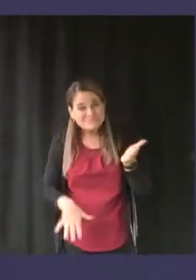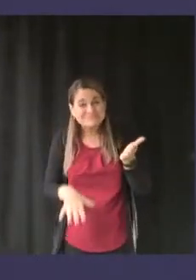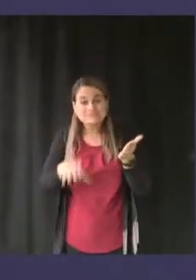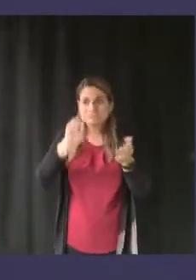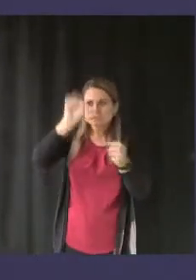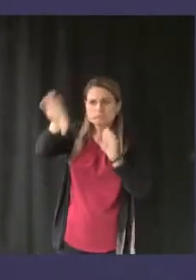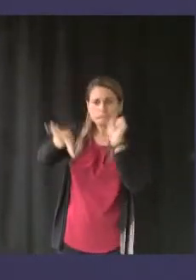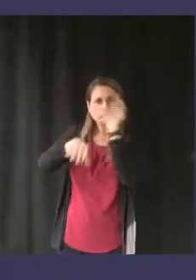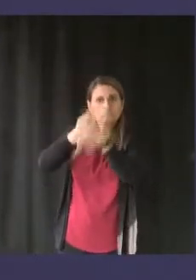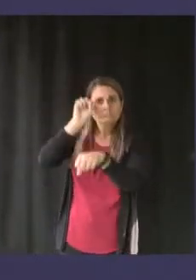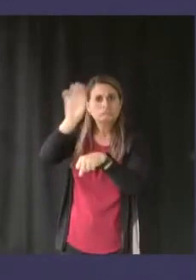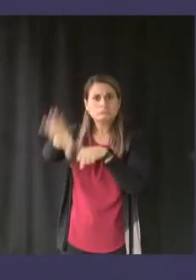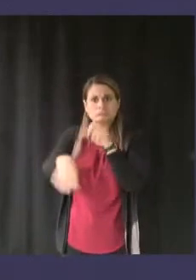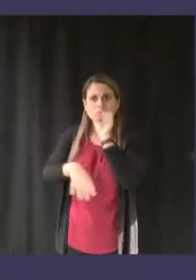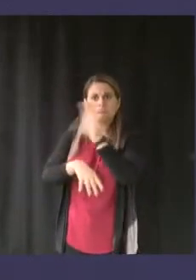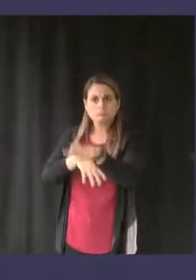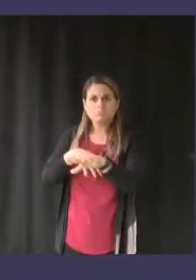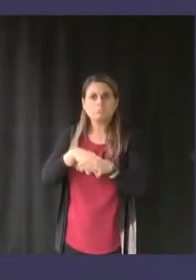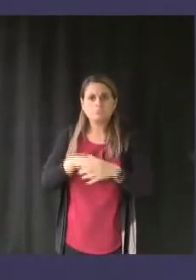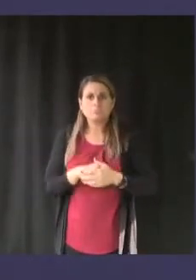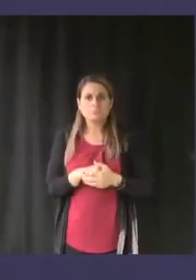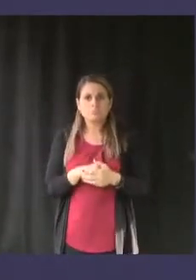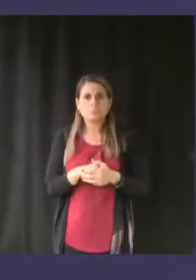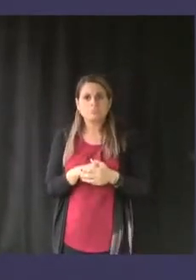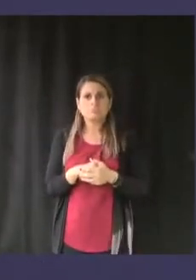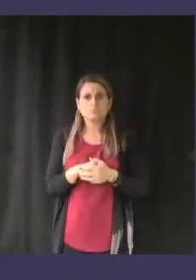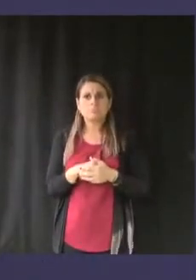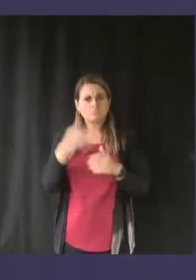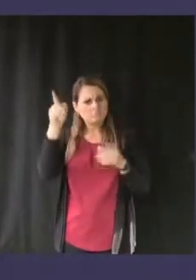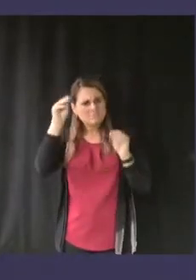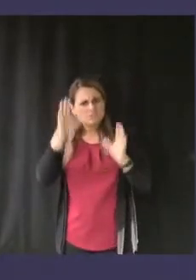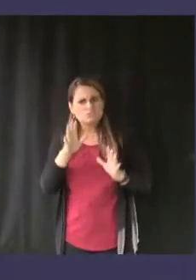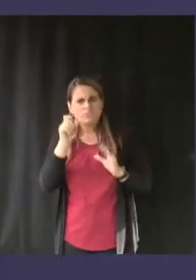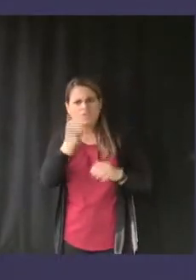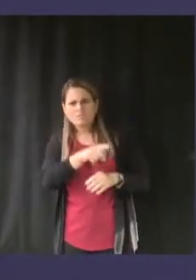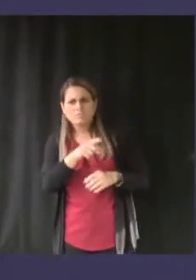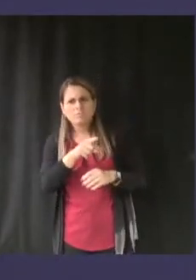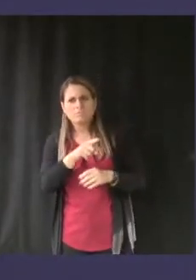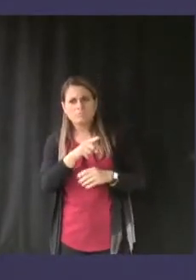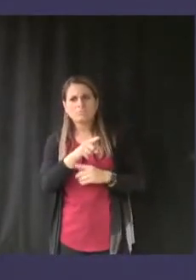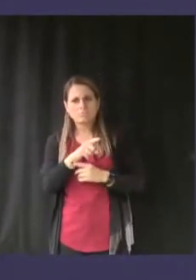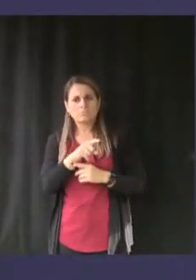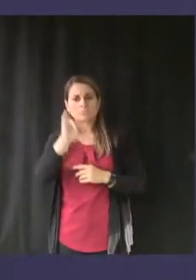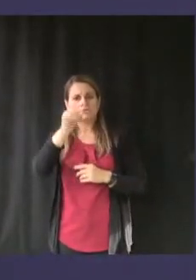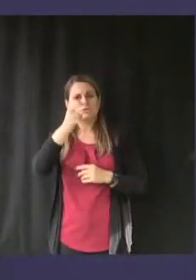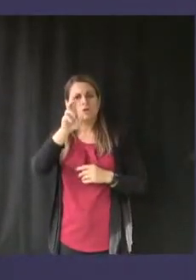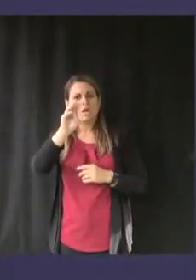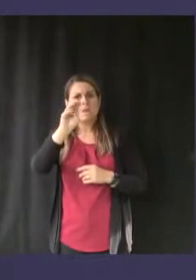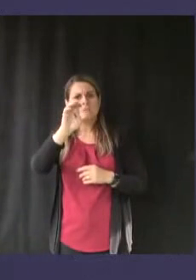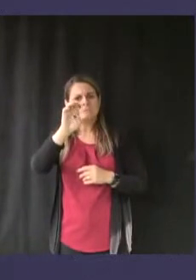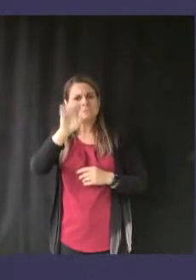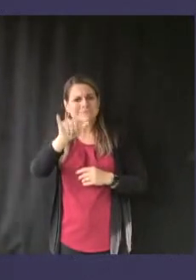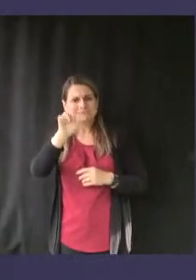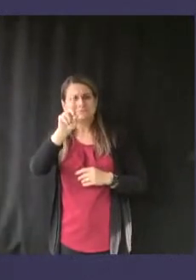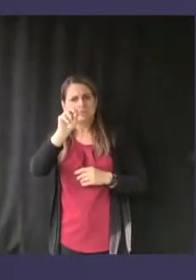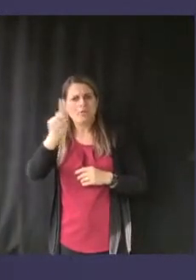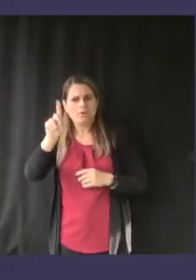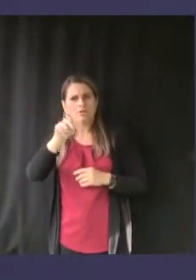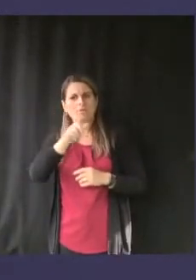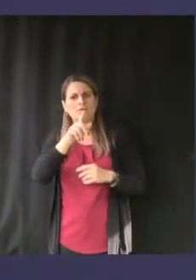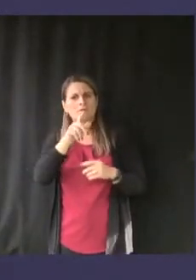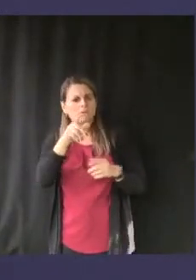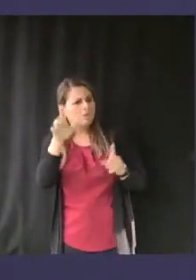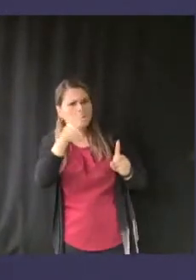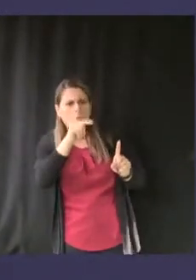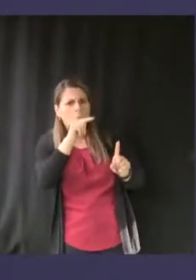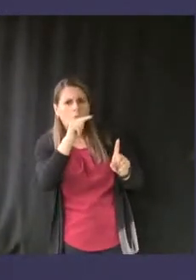And the professor asked, and who was Jeremy Dodd? Because Jeremy Dodd is the person that made this happen.